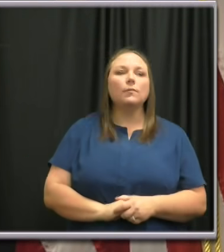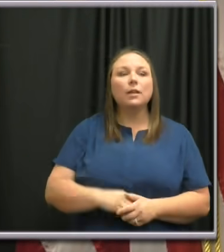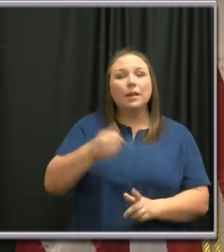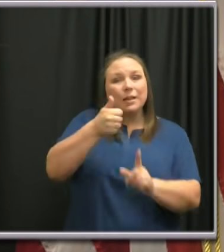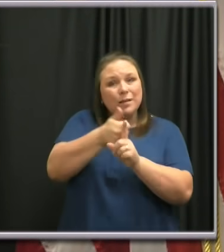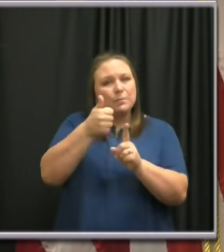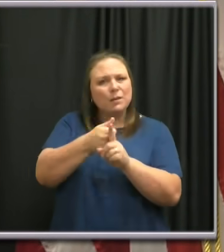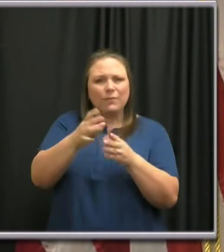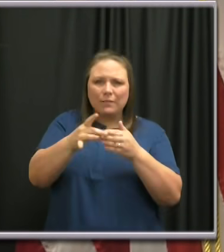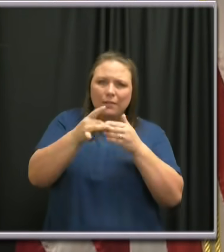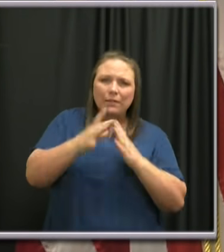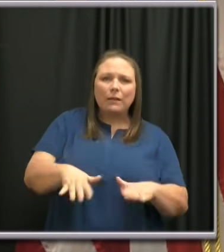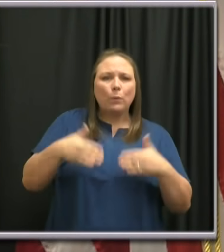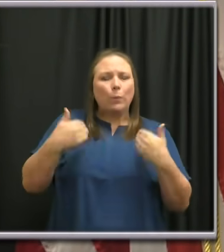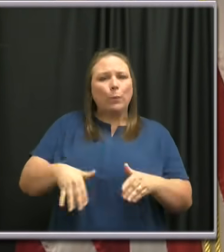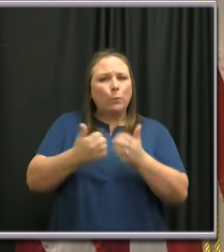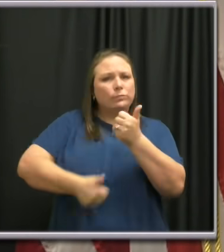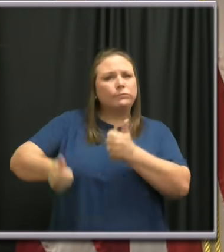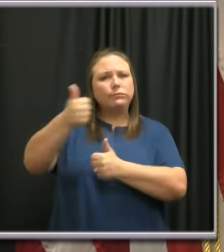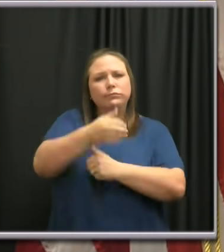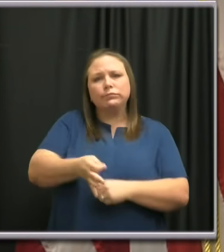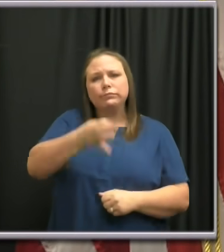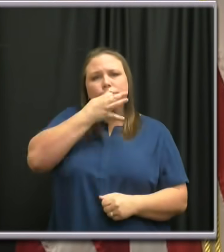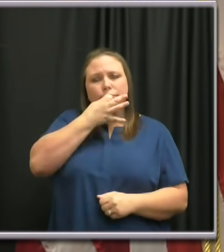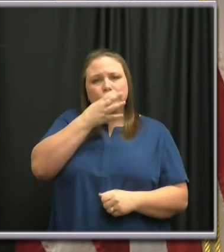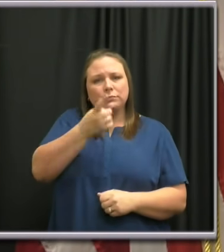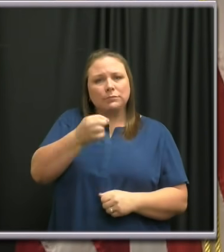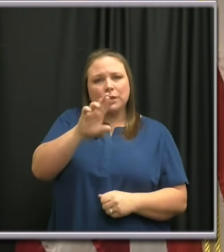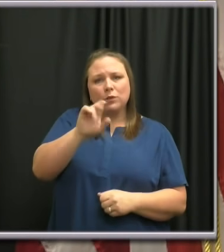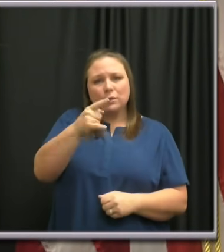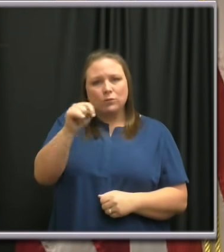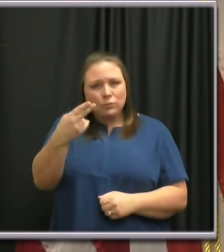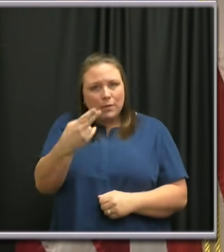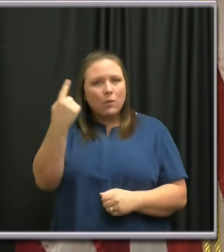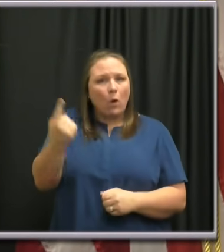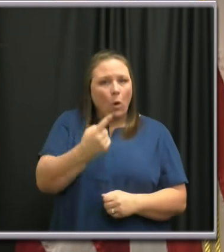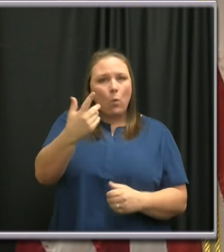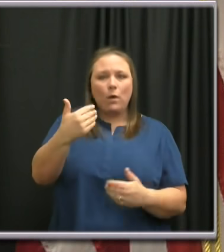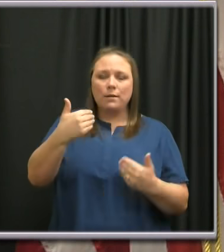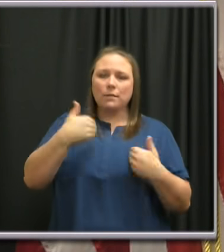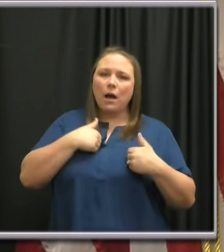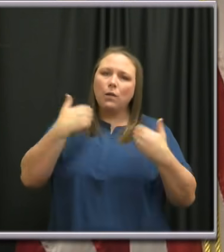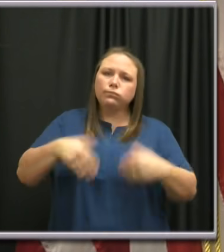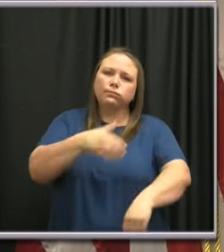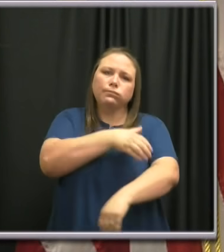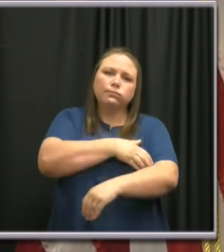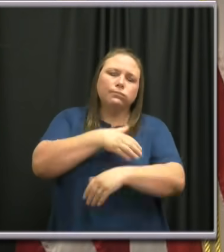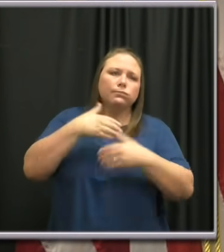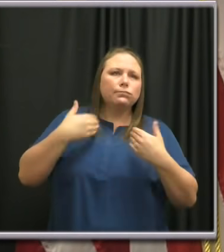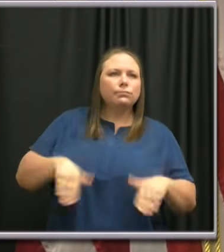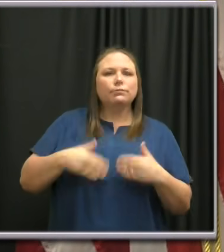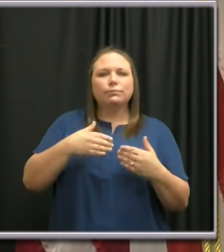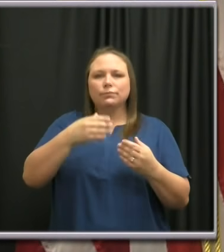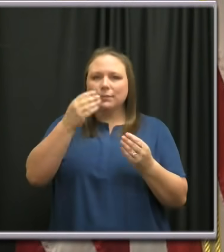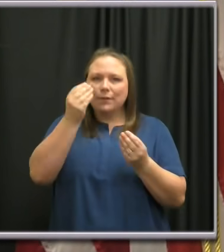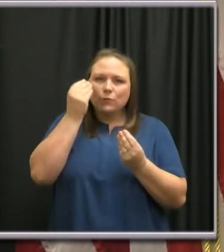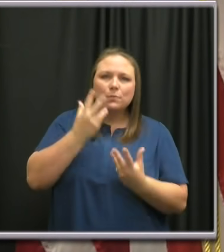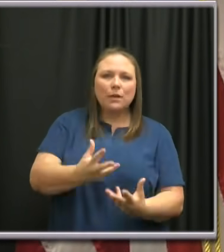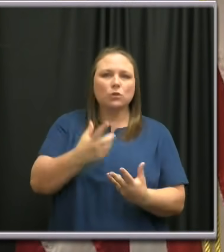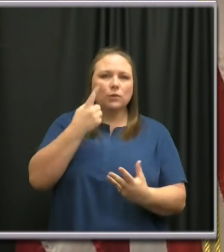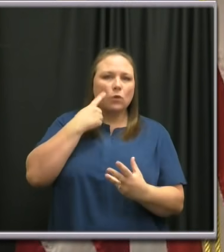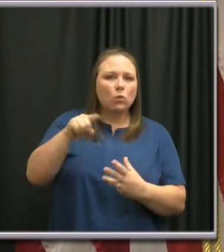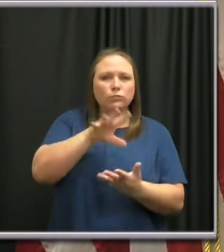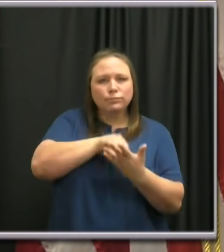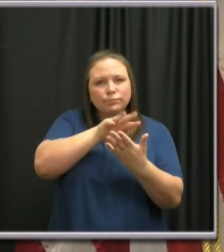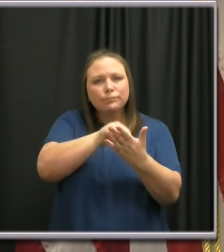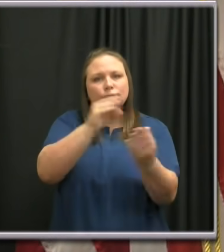healthcare leader and infectious disease expert, Dr. Hildreth always brings authoritative and thoughtful insight to these briefings and